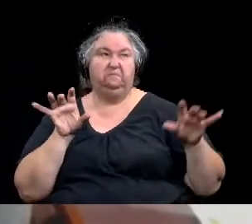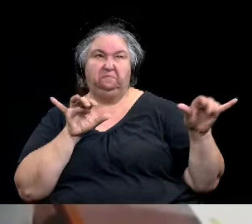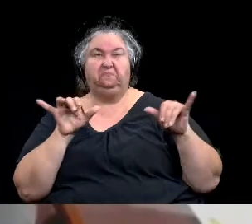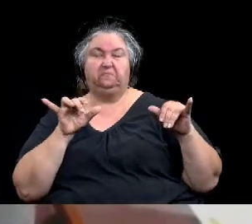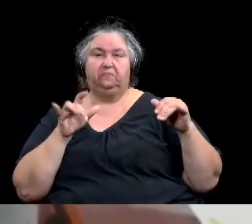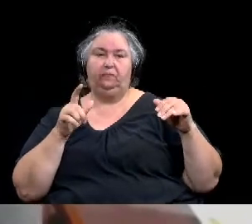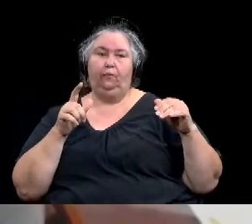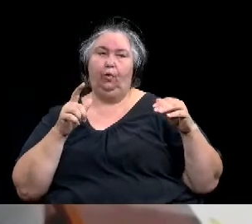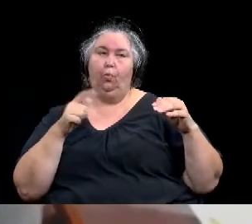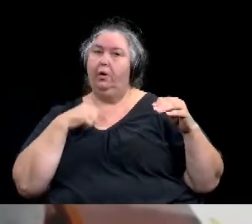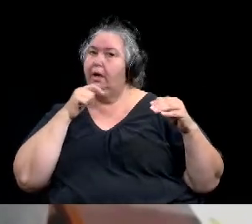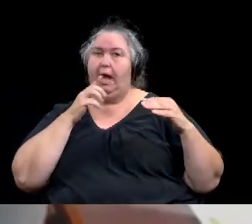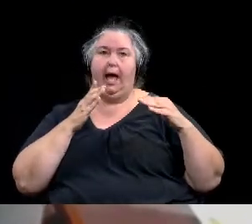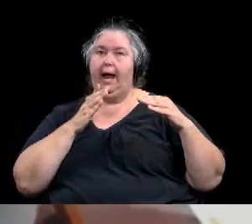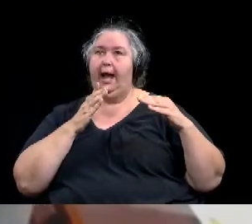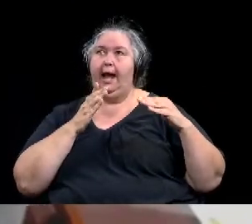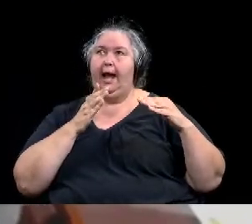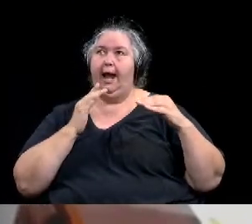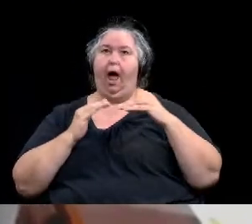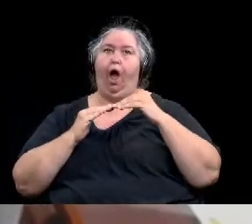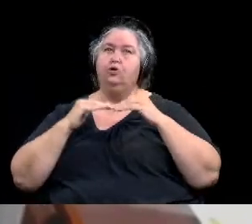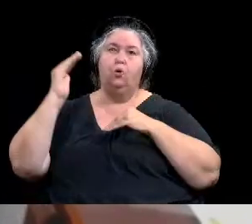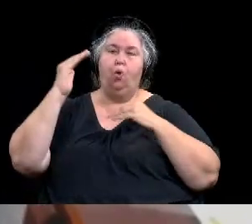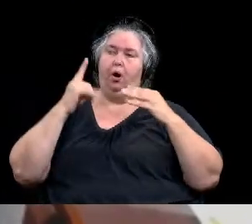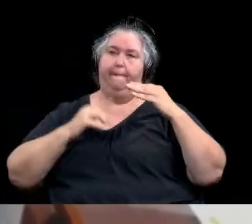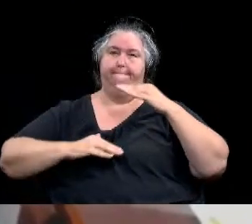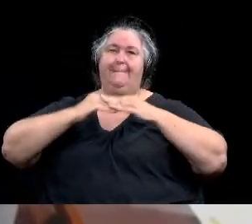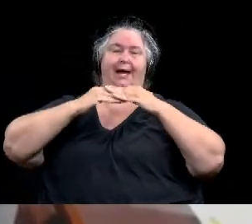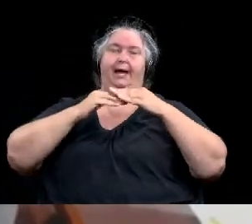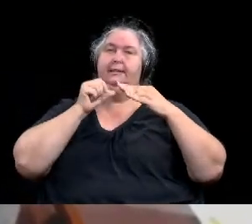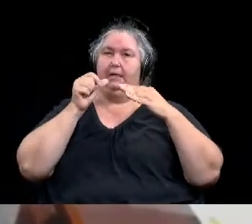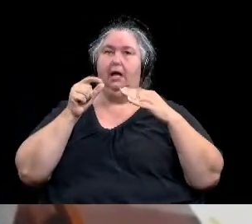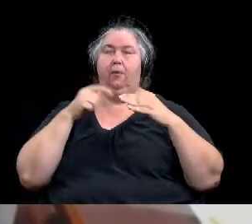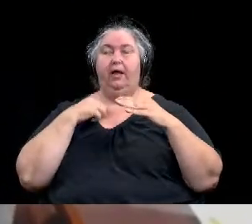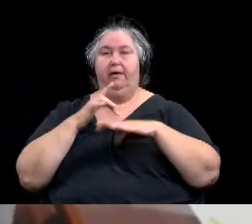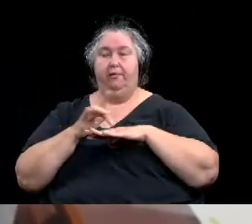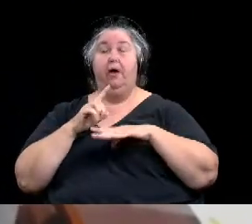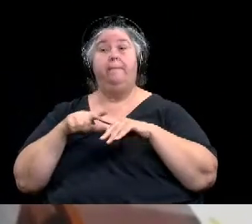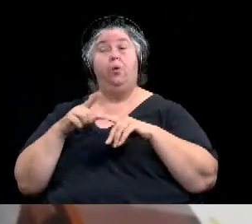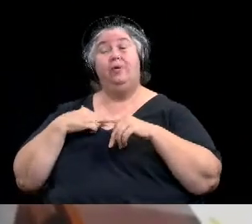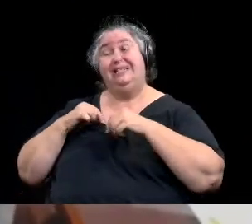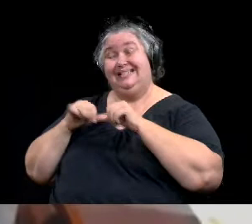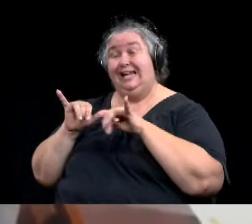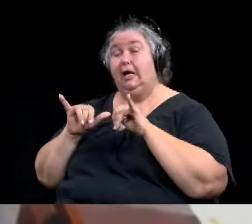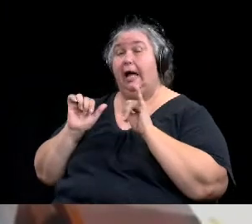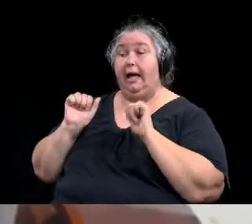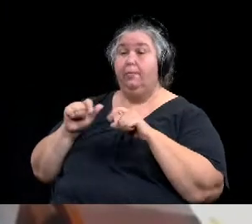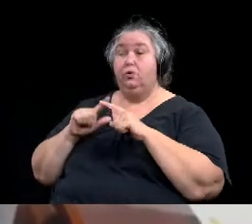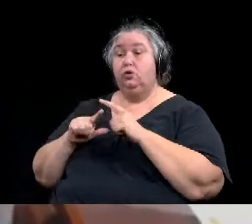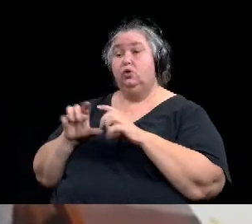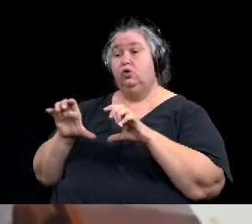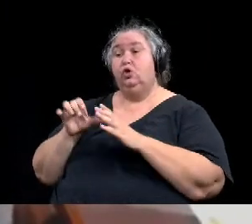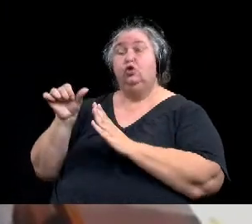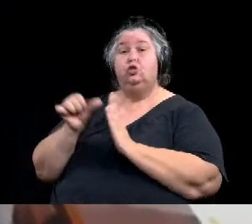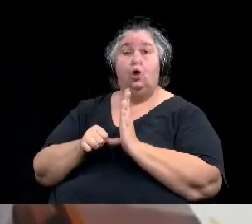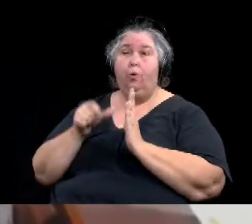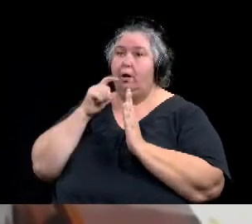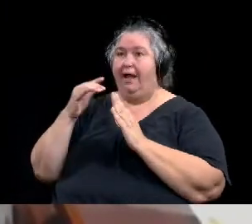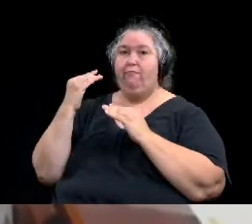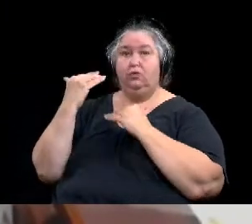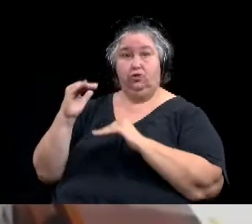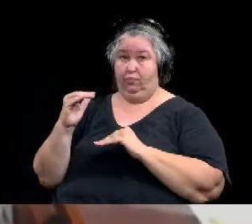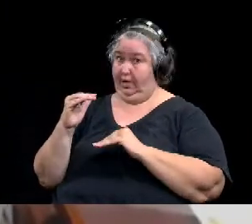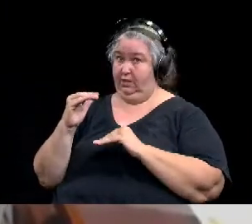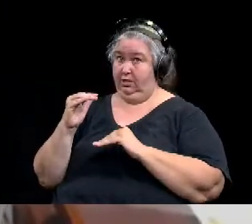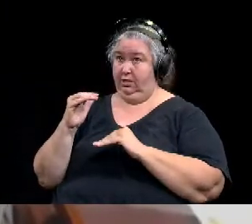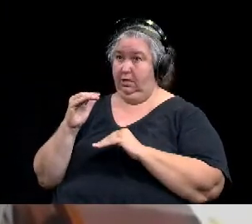that, we have been able to continue to perform surgeries. So we don't have any restrictions placed on the things that